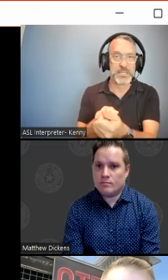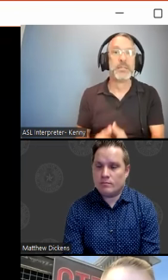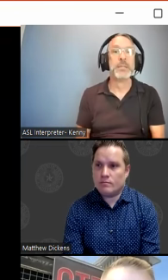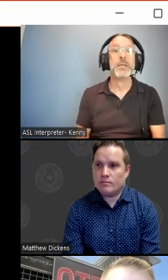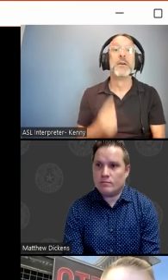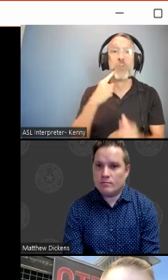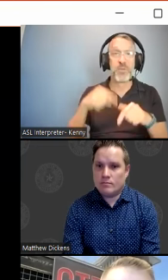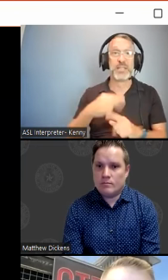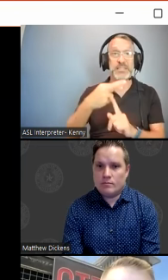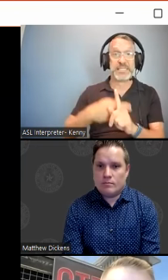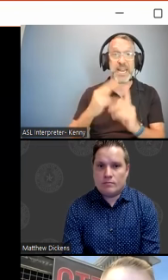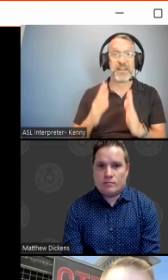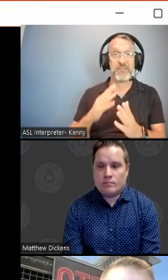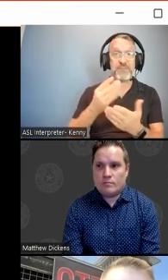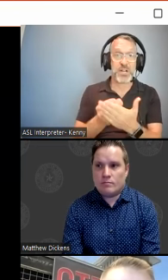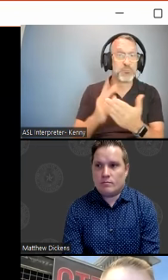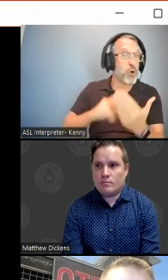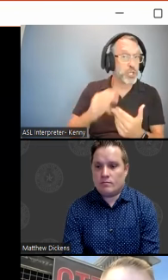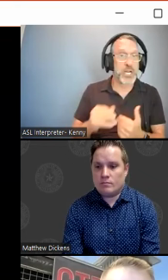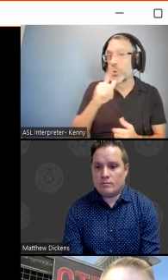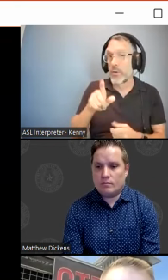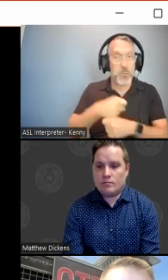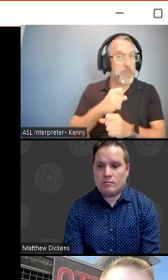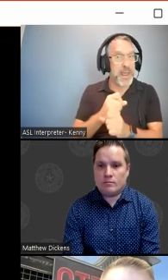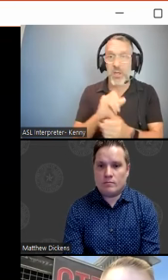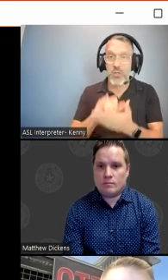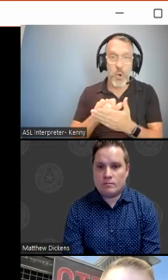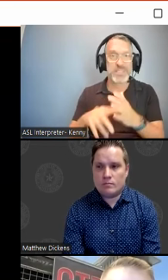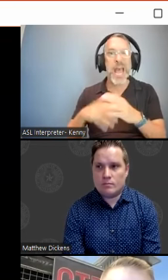for this tenant funded project, we would not have to make those particular